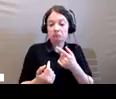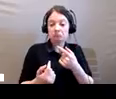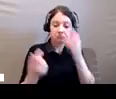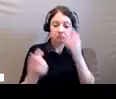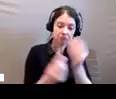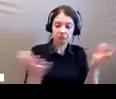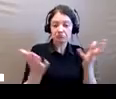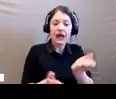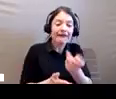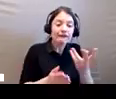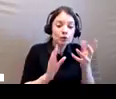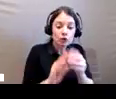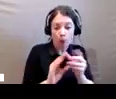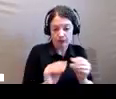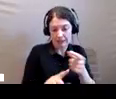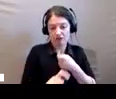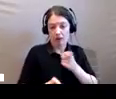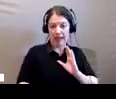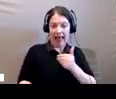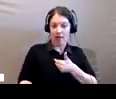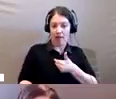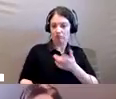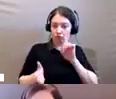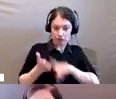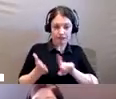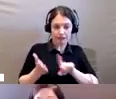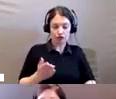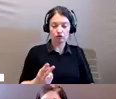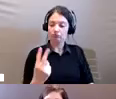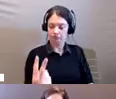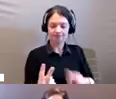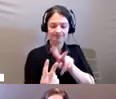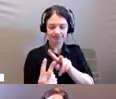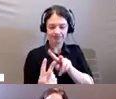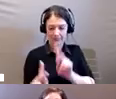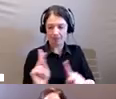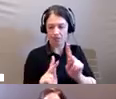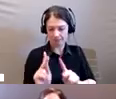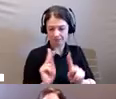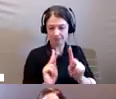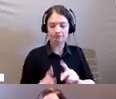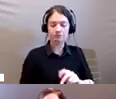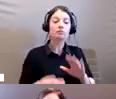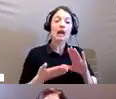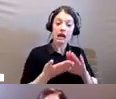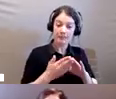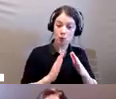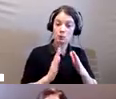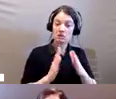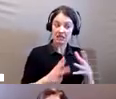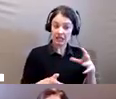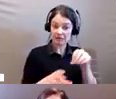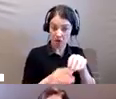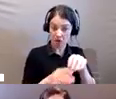from our research about two people that have the community members who've experienced